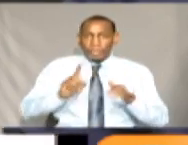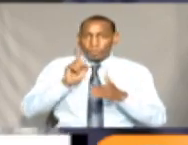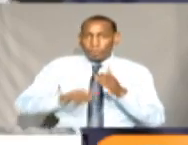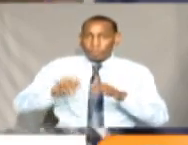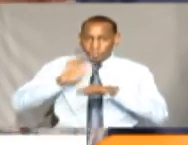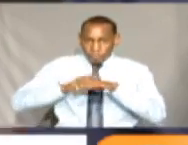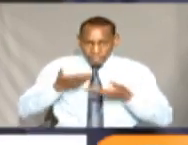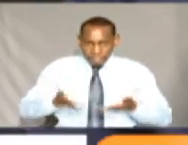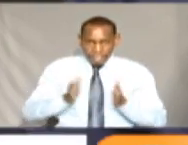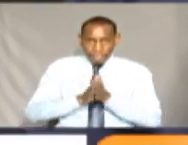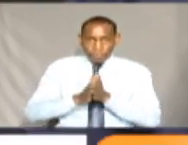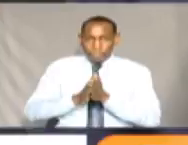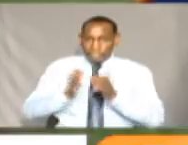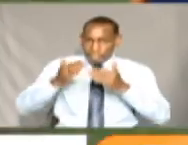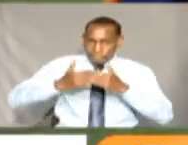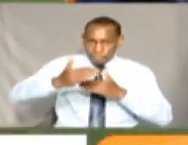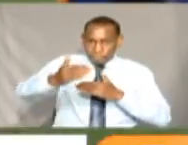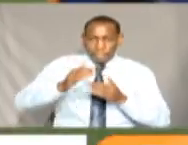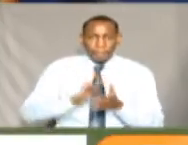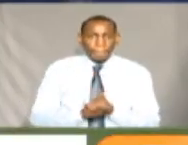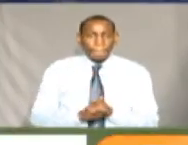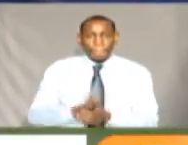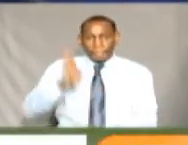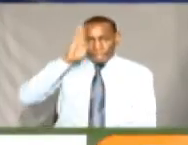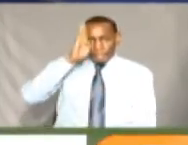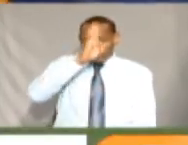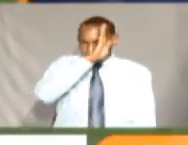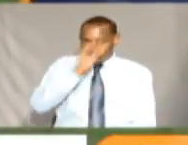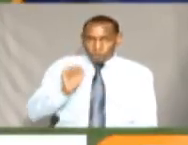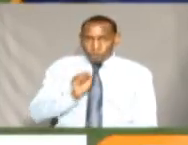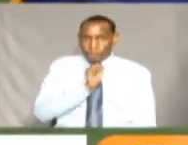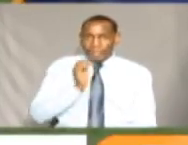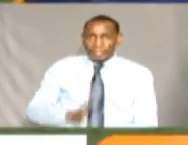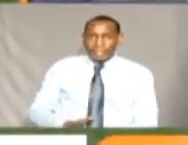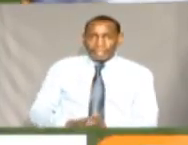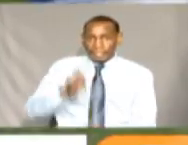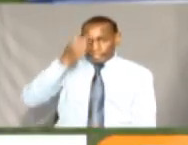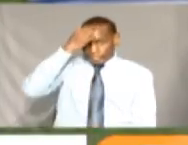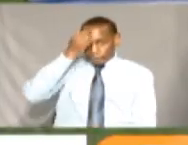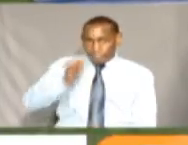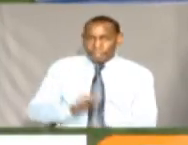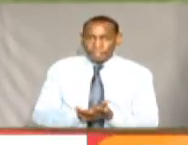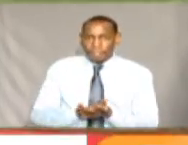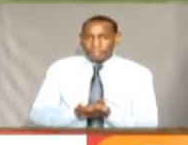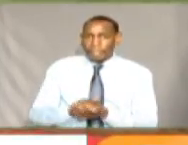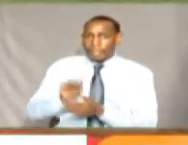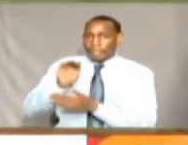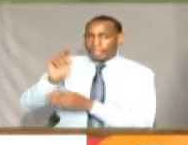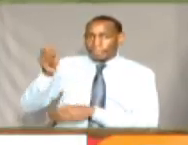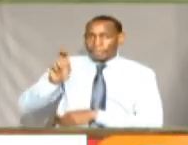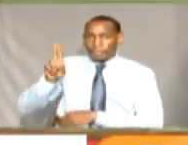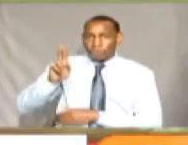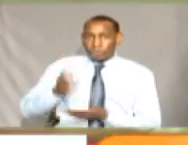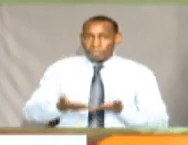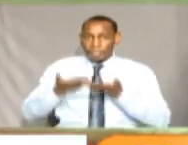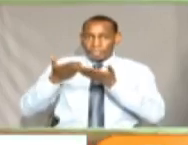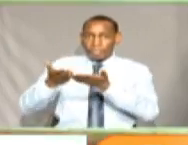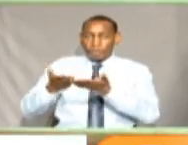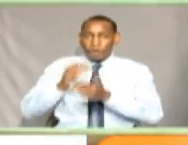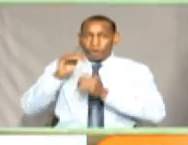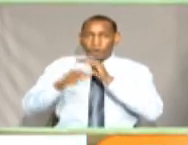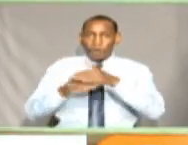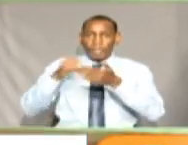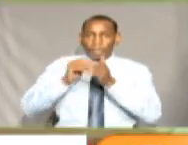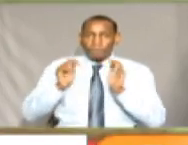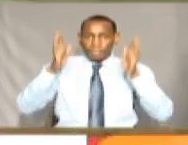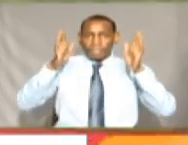now and posterity as a country. Bungoma Senator Moses Wetangula imploring President Kenyatta to make the handover an all-inclusive